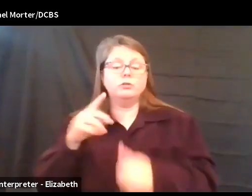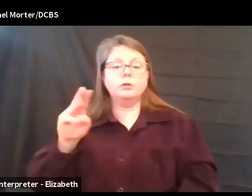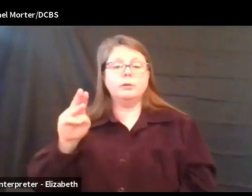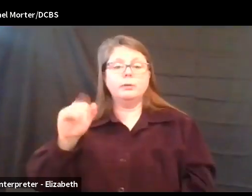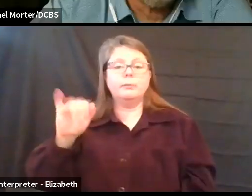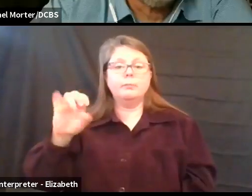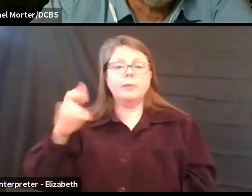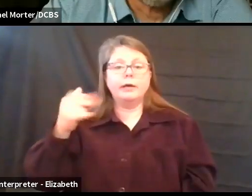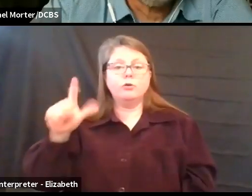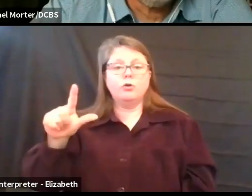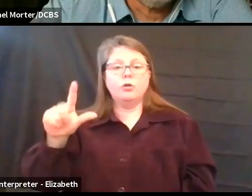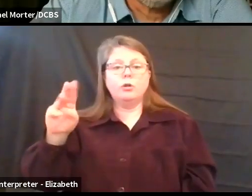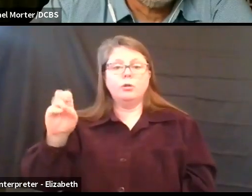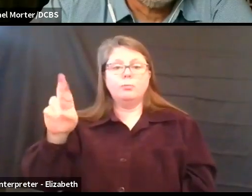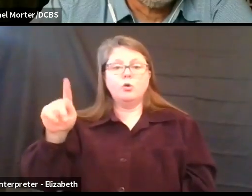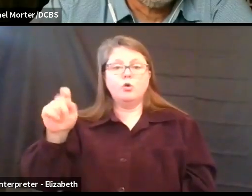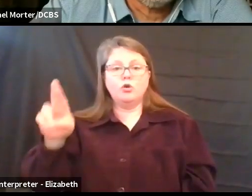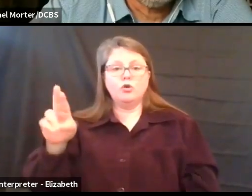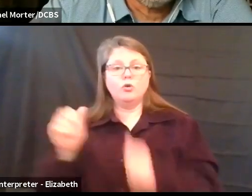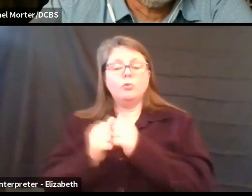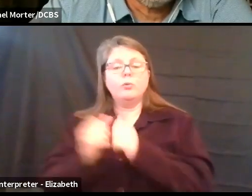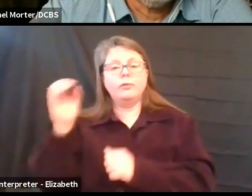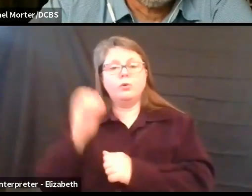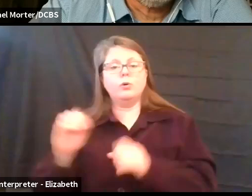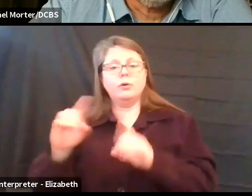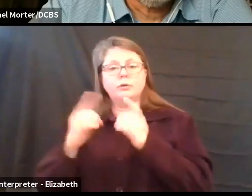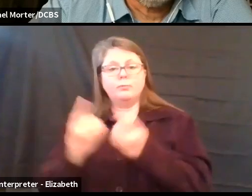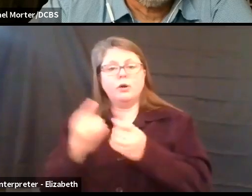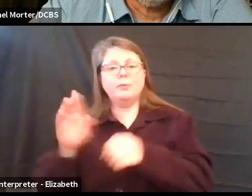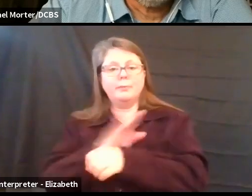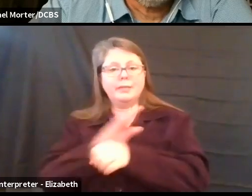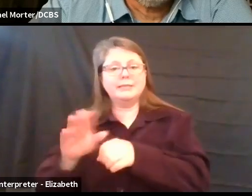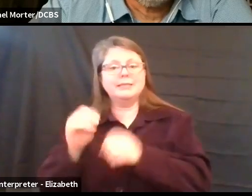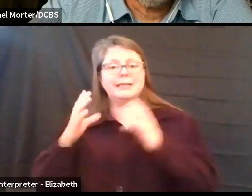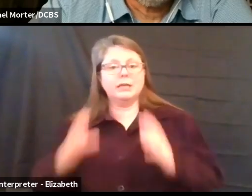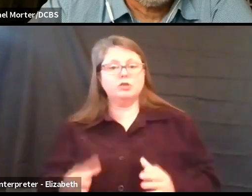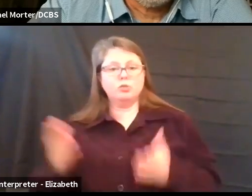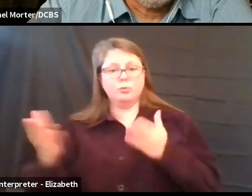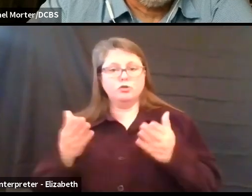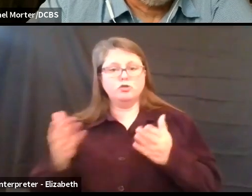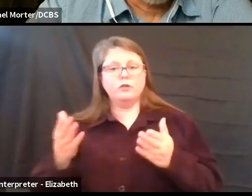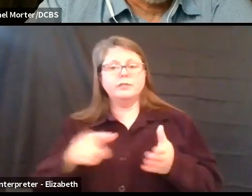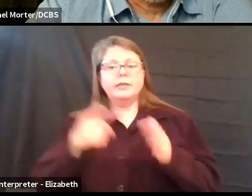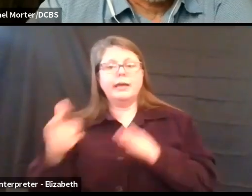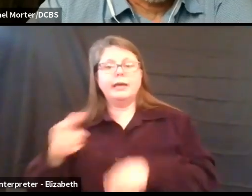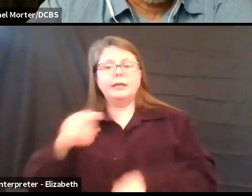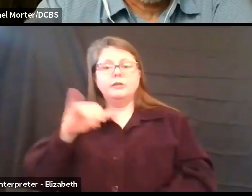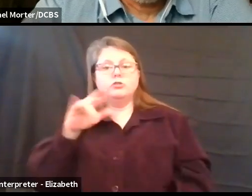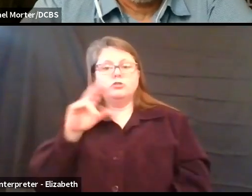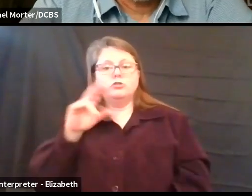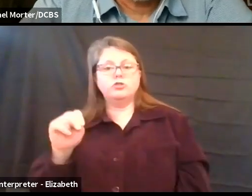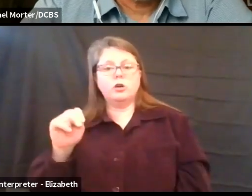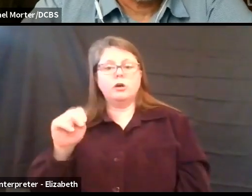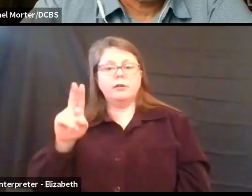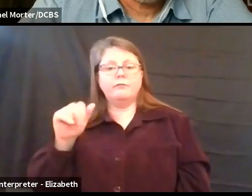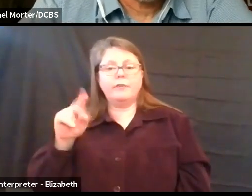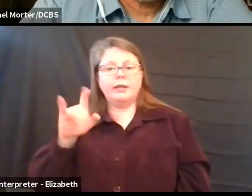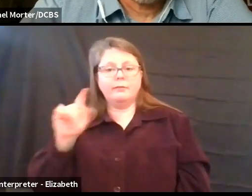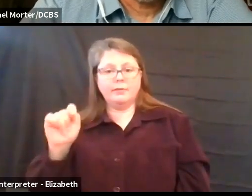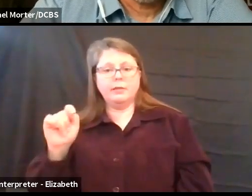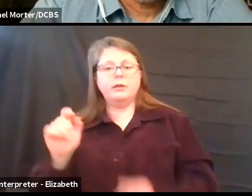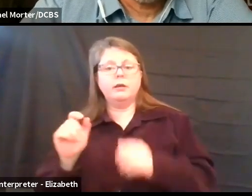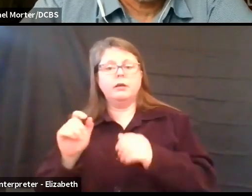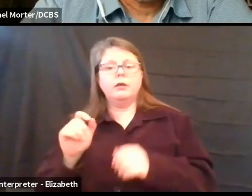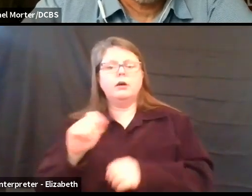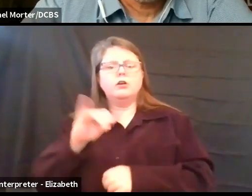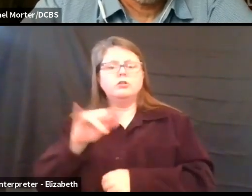Department of Business and Consumer Services, and John Van Landingham, who is an attorney with the Oregon Law Center. John has